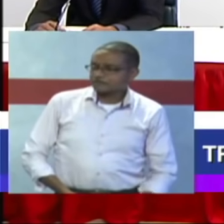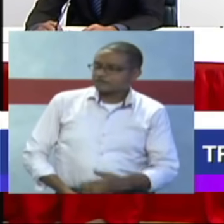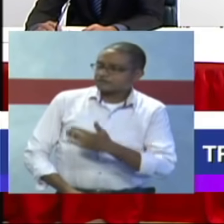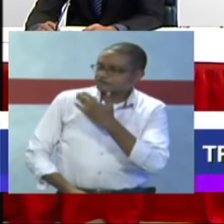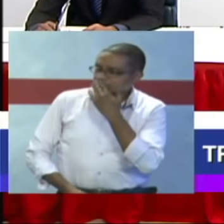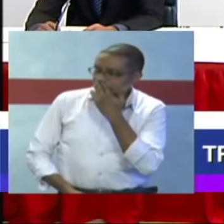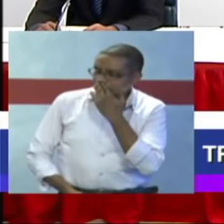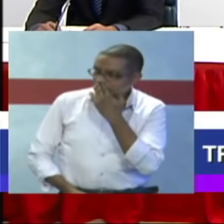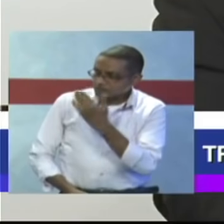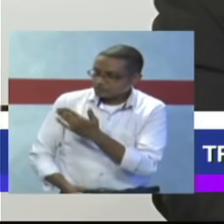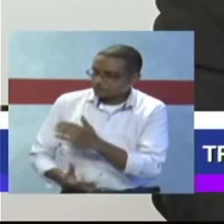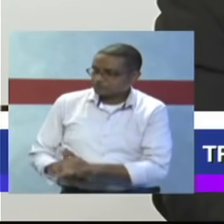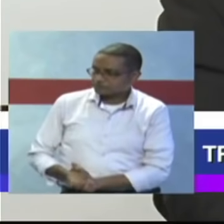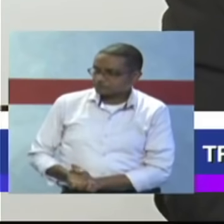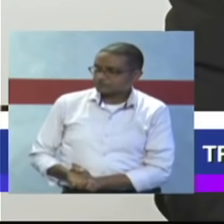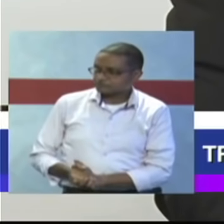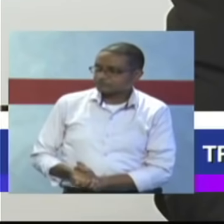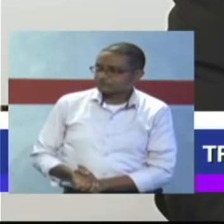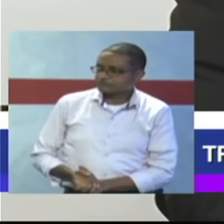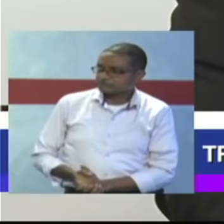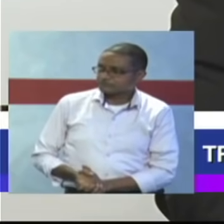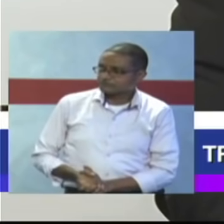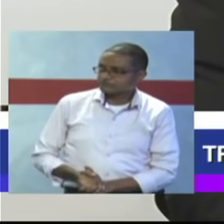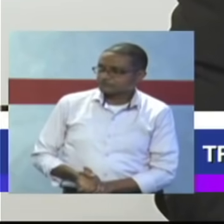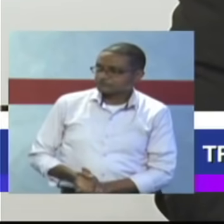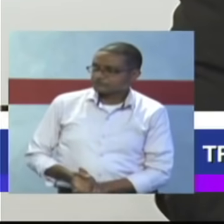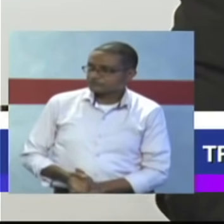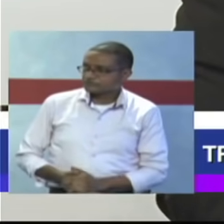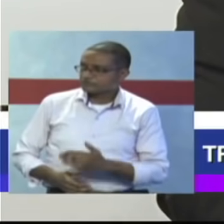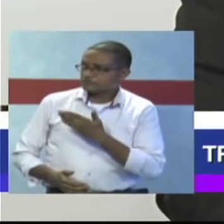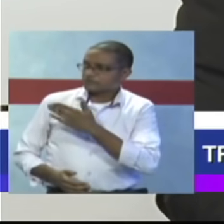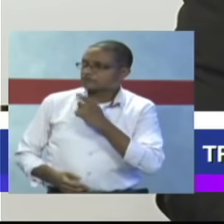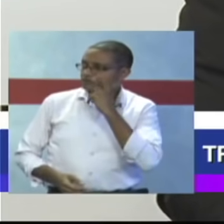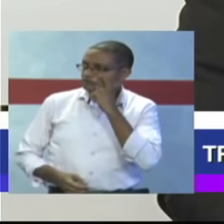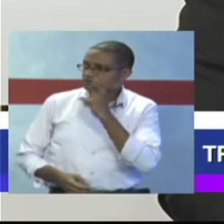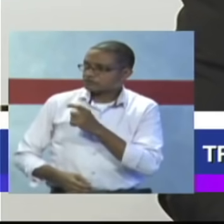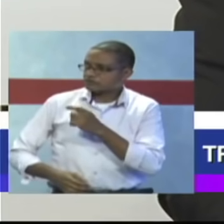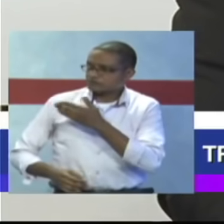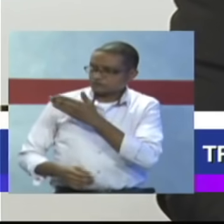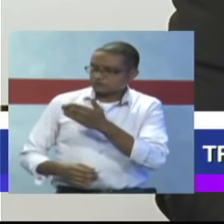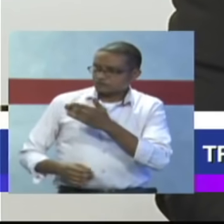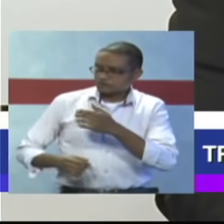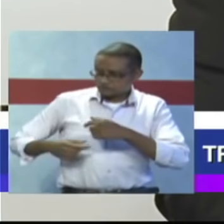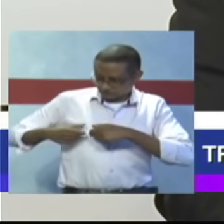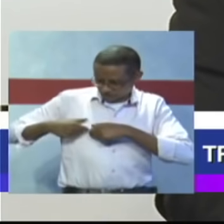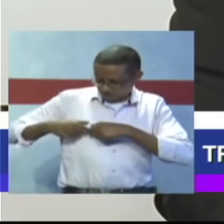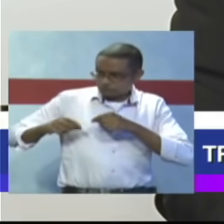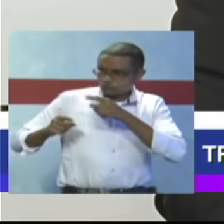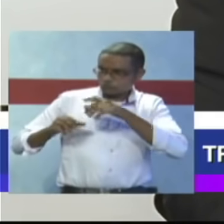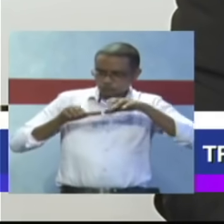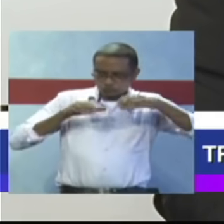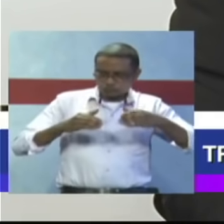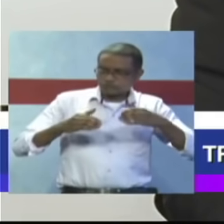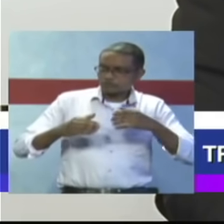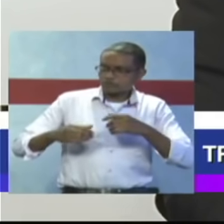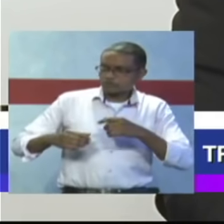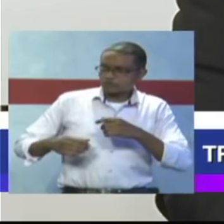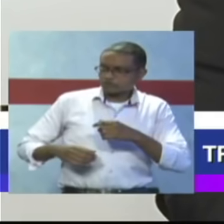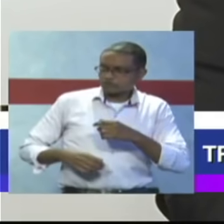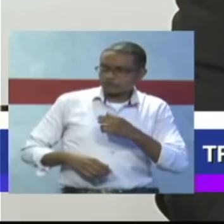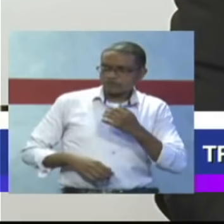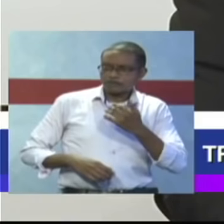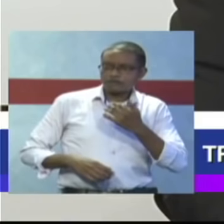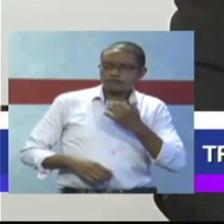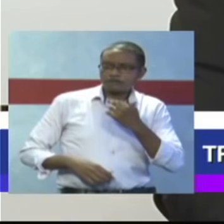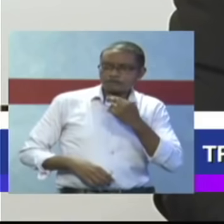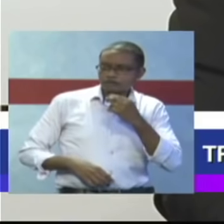much, Ms. Bash. And you may notice that the panel is wearing these light green ribbons. That's to signify